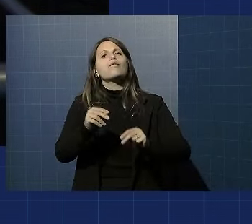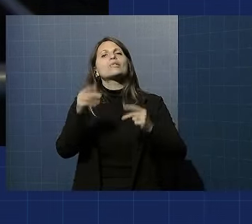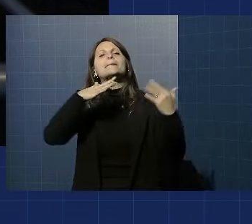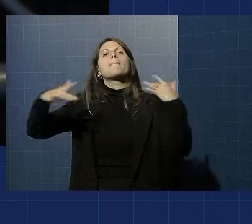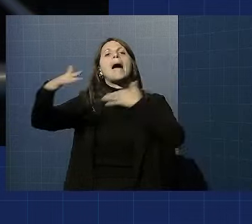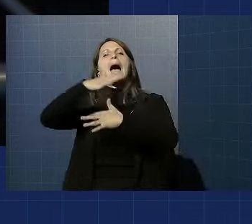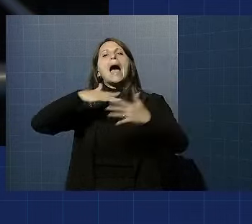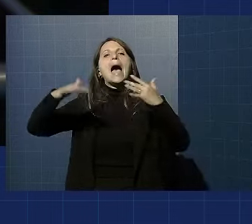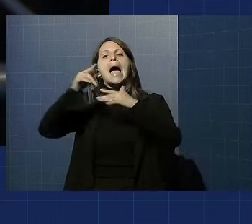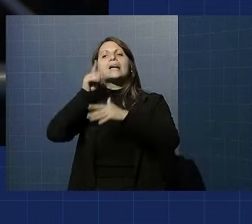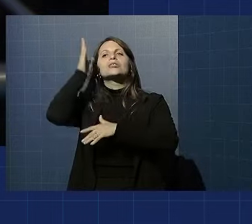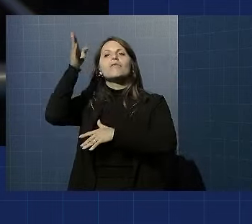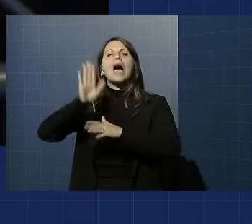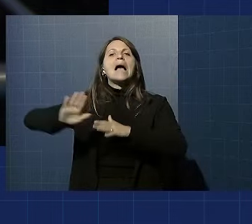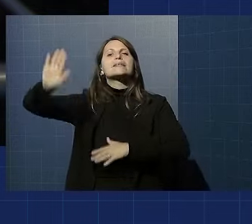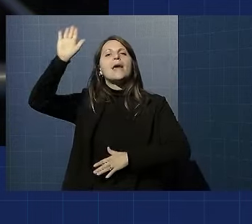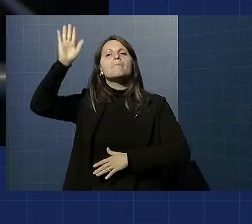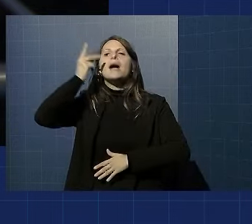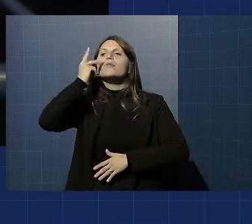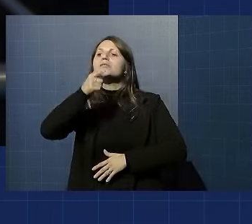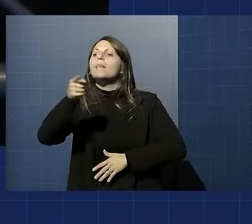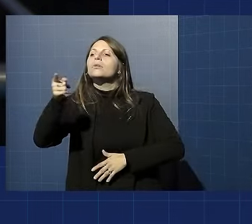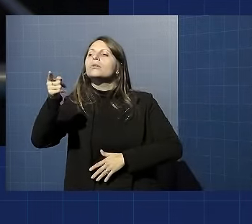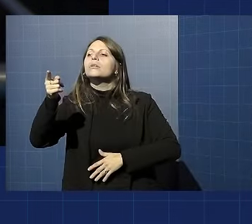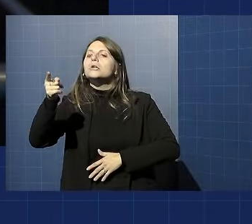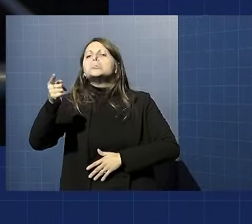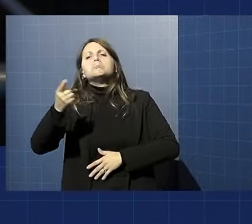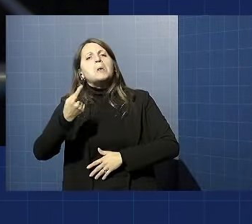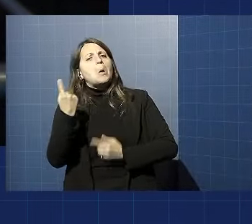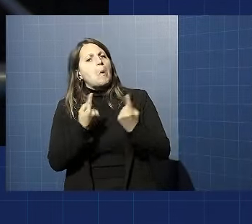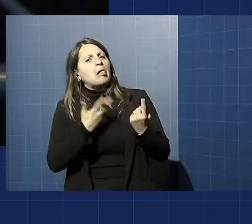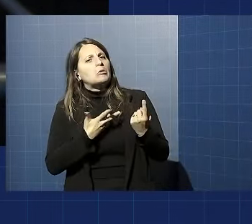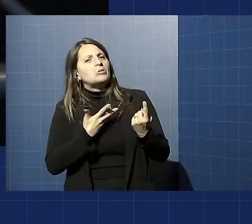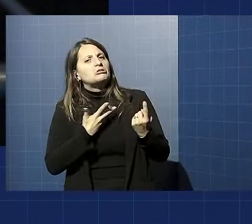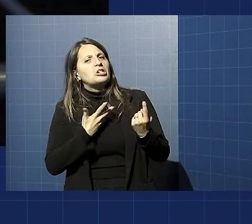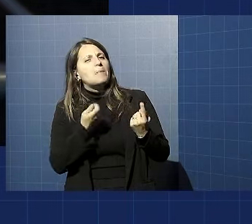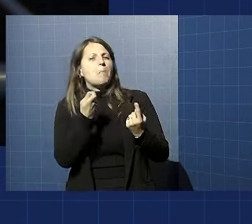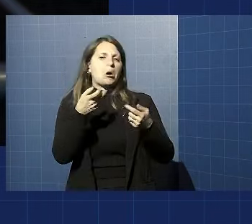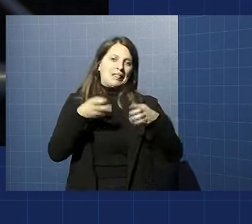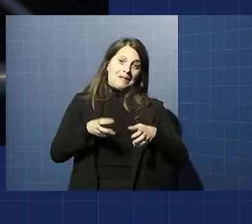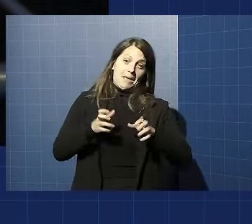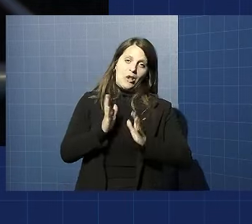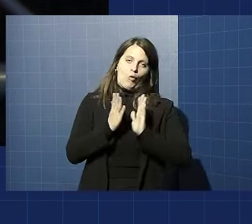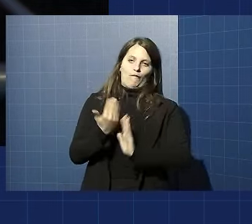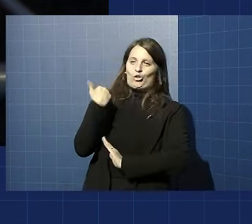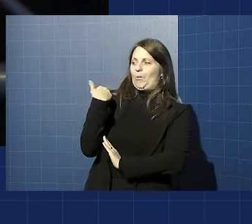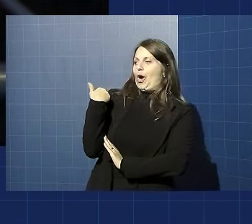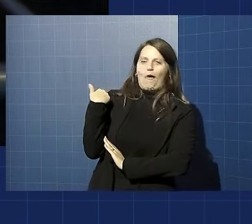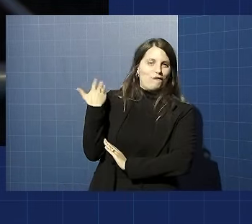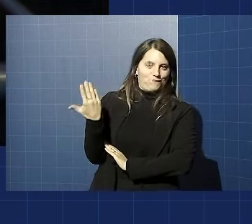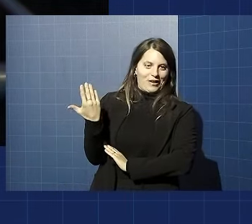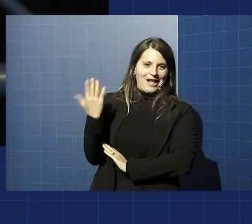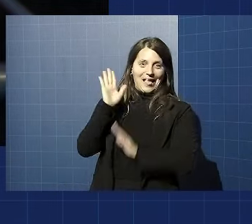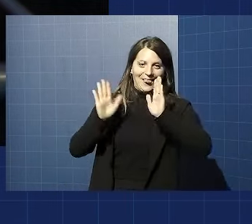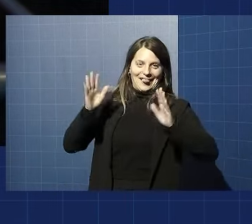Okay, there's still some hands, definitely less than when I asked in the beginning. But for those of you that still have their hand raised, please